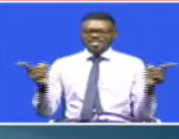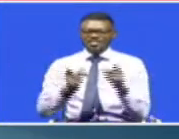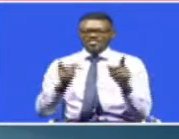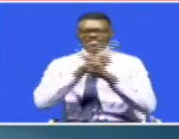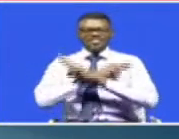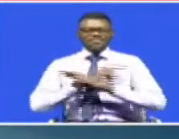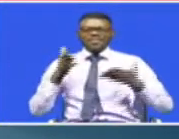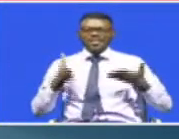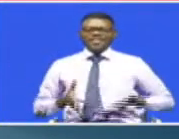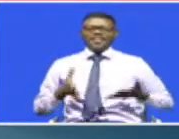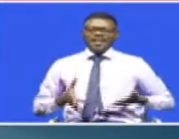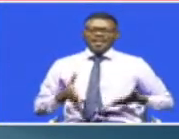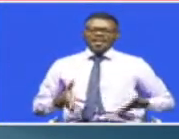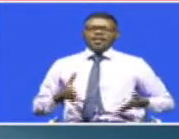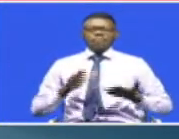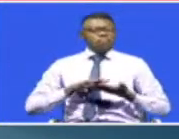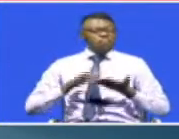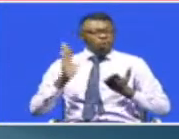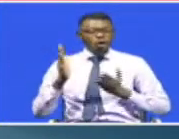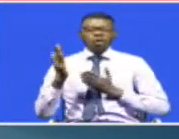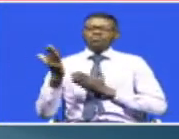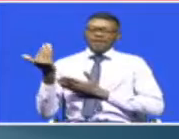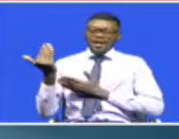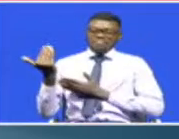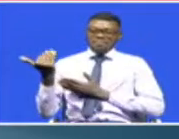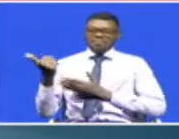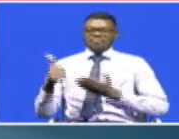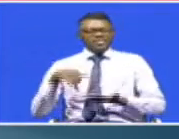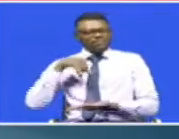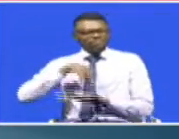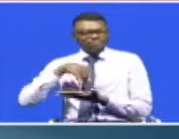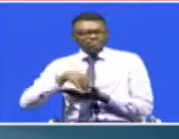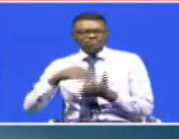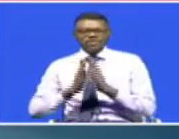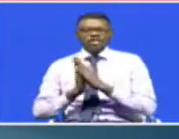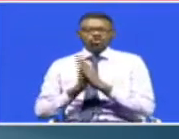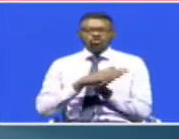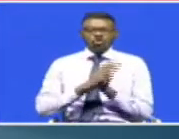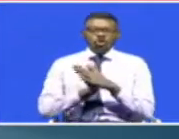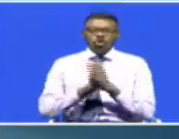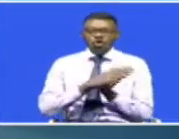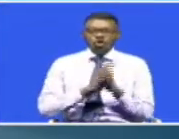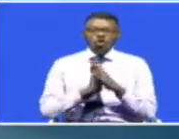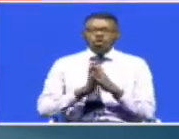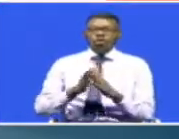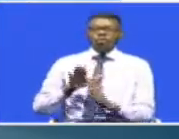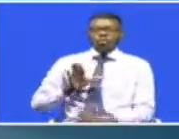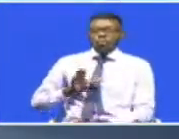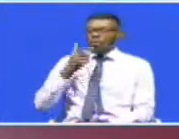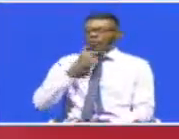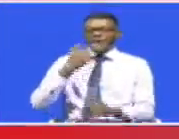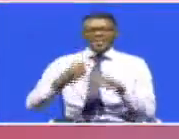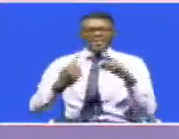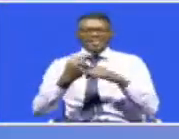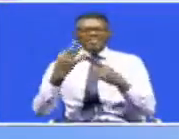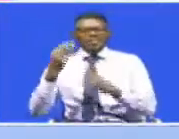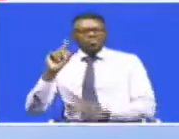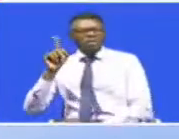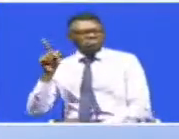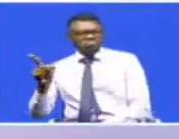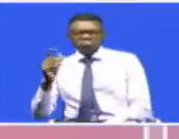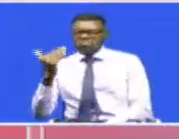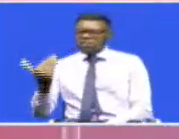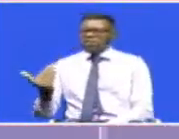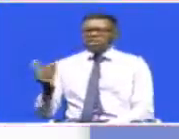here on KTN Prime. Much more to come on the other side, including the story of 31-year-old Jacqueline Kalenya, whose